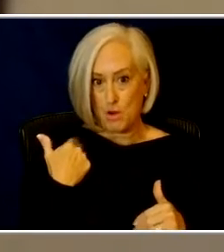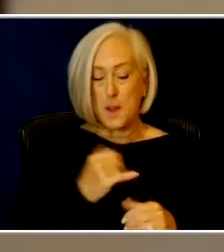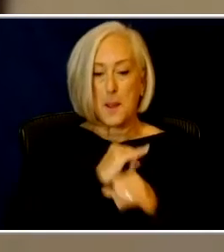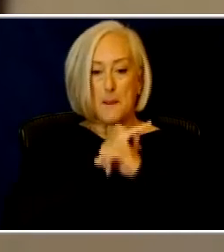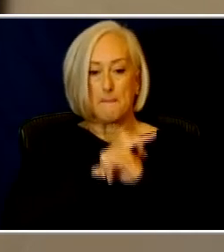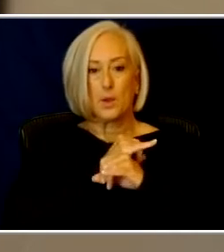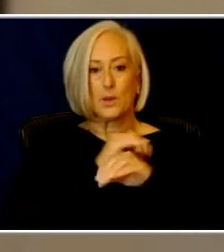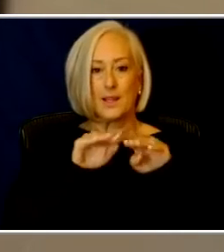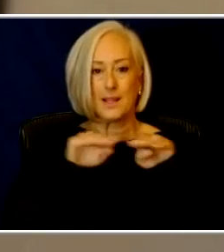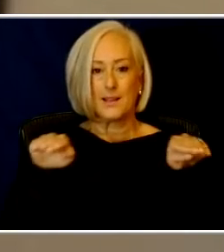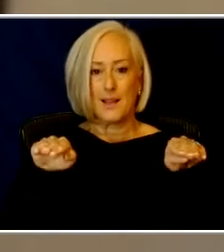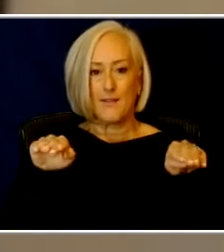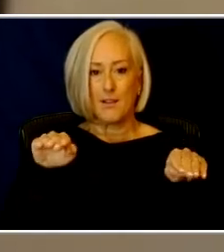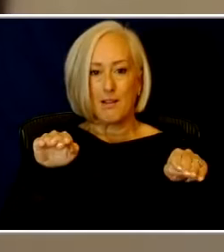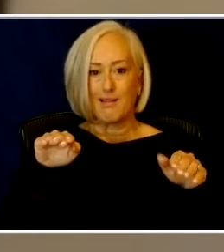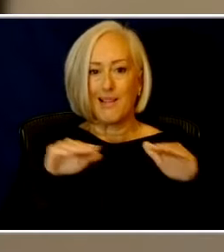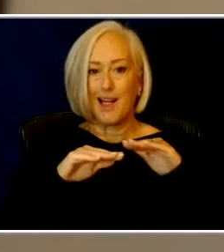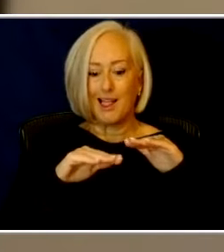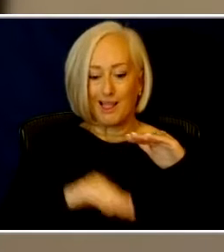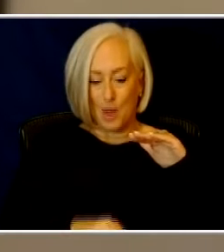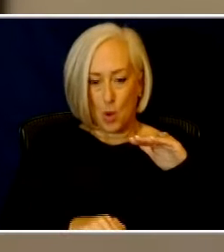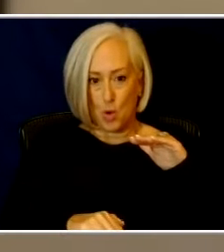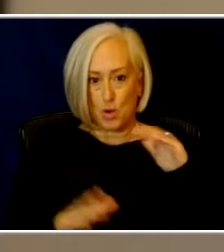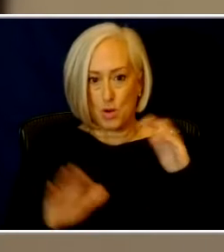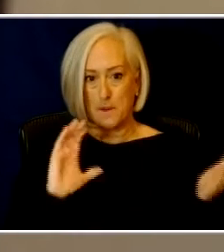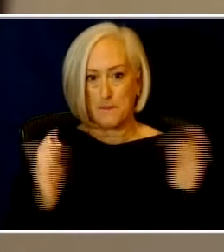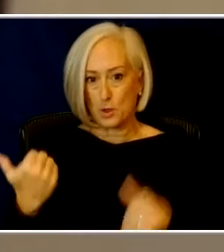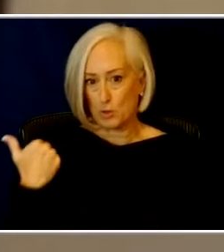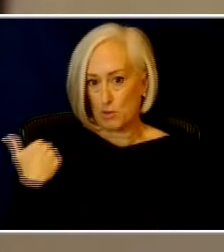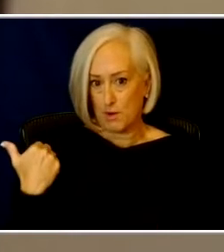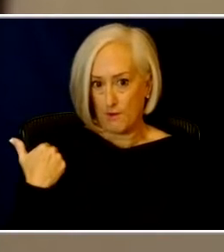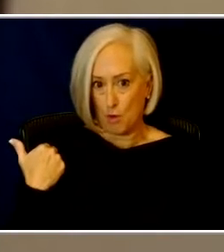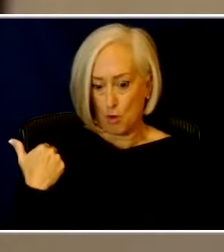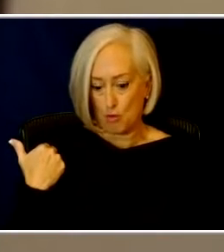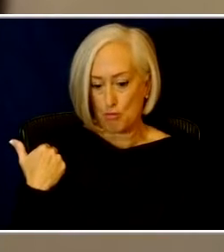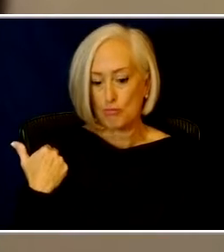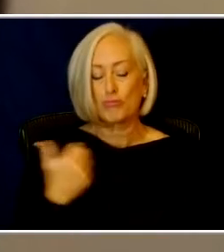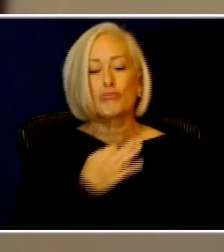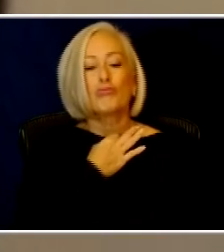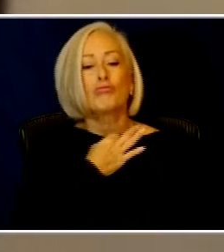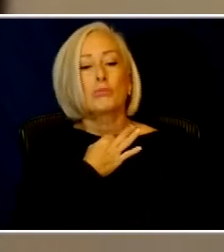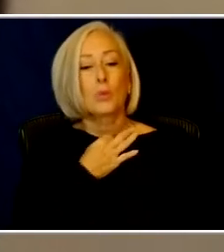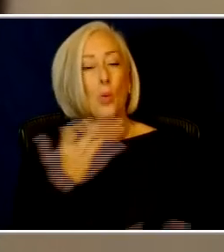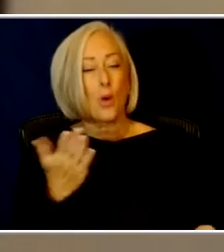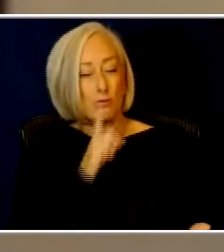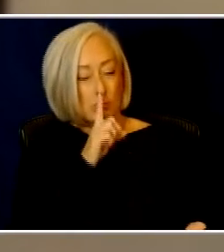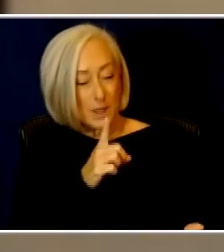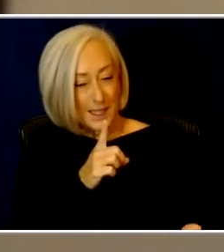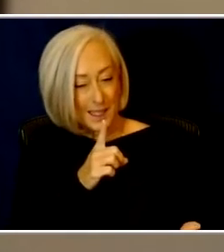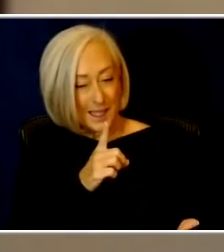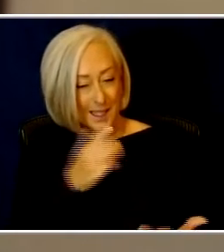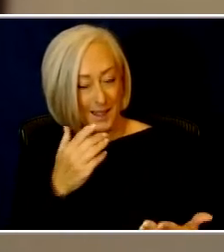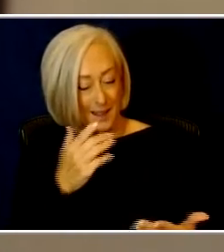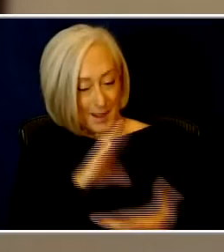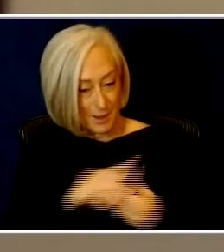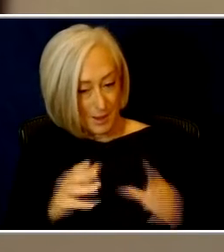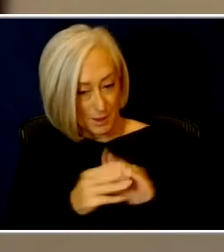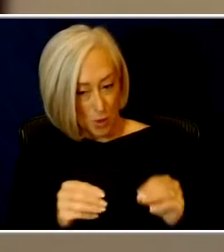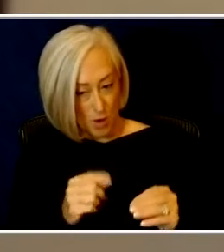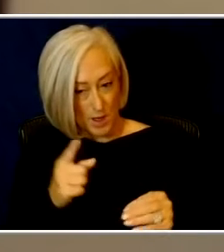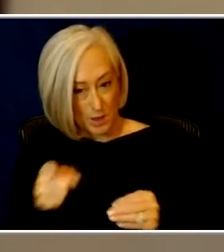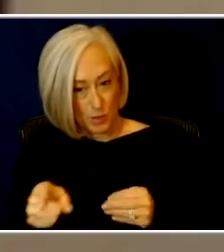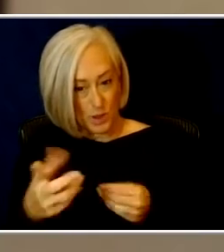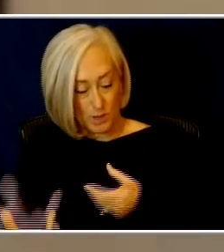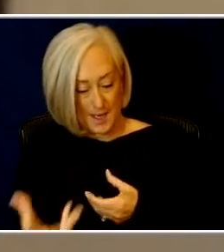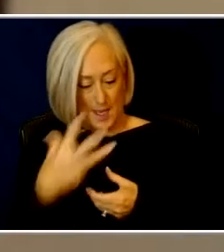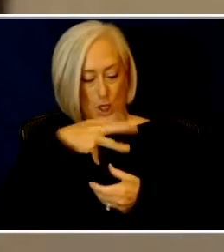have before. The question is, you know, what will be the real story, and how will COVID into that mix change the actual dynamics